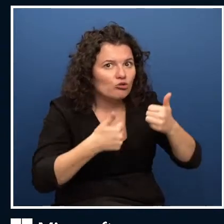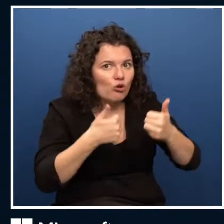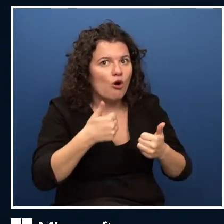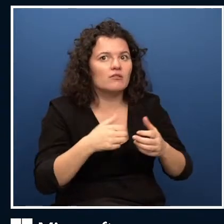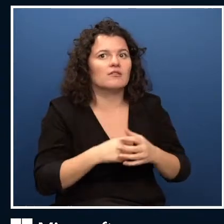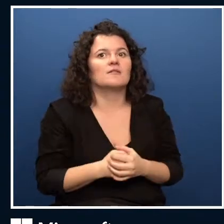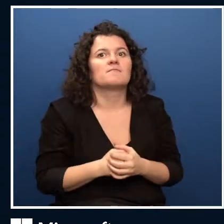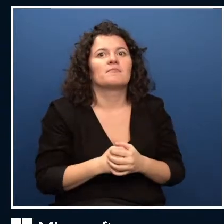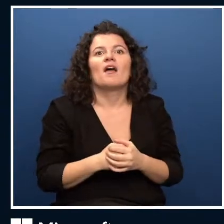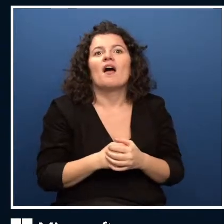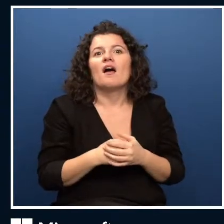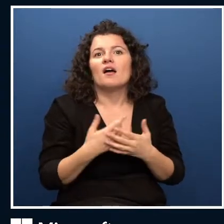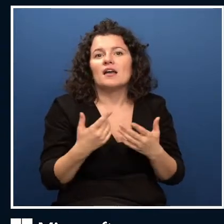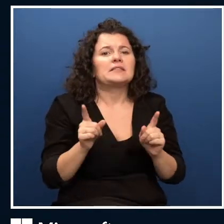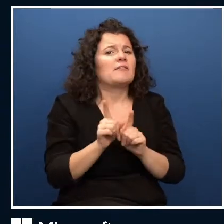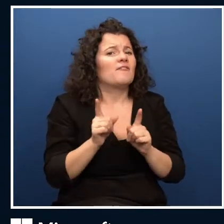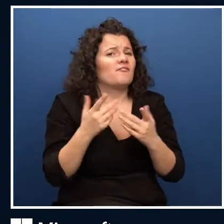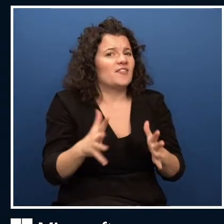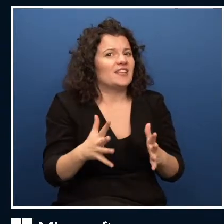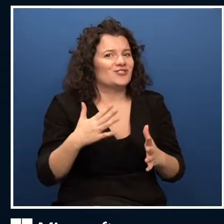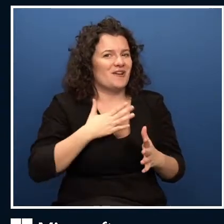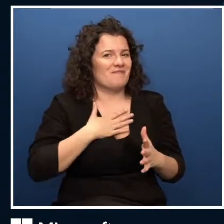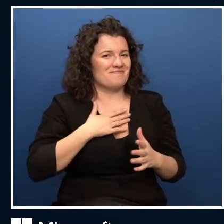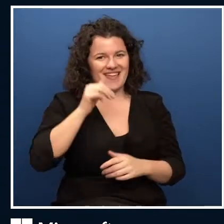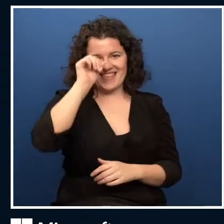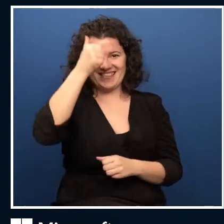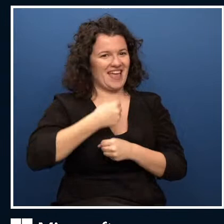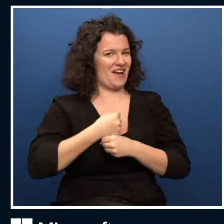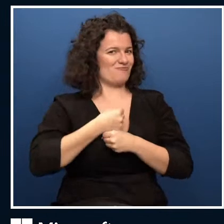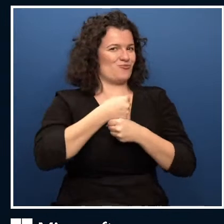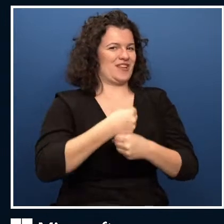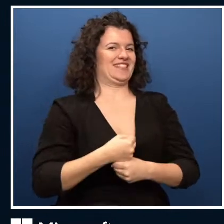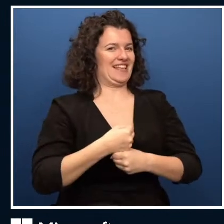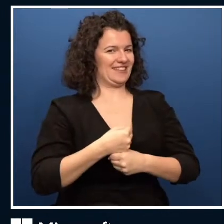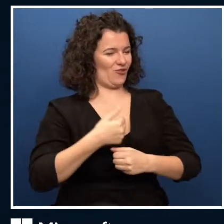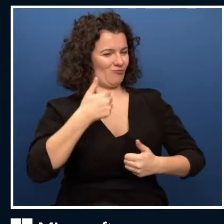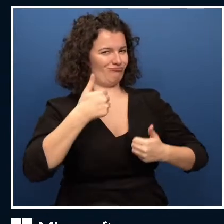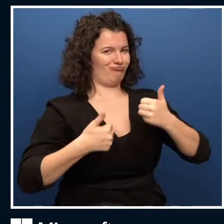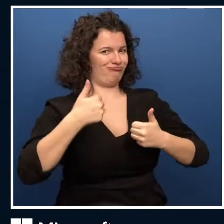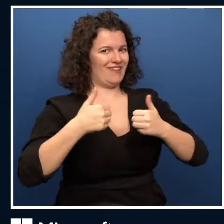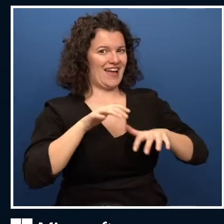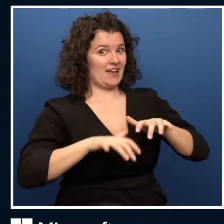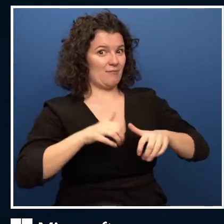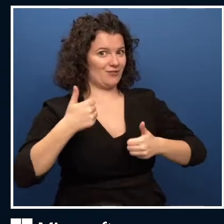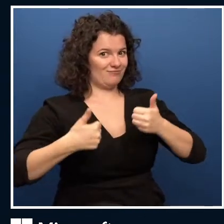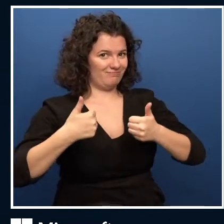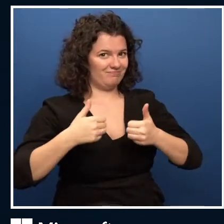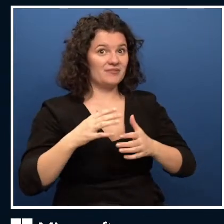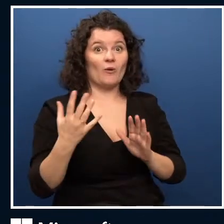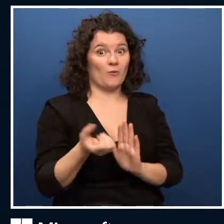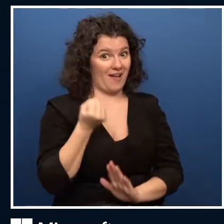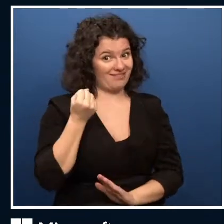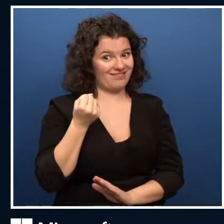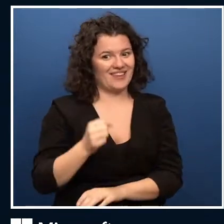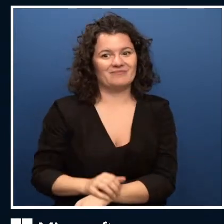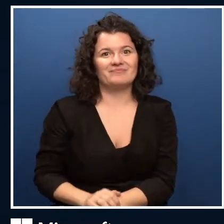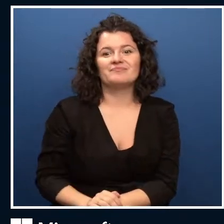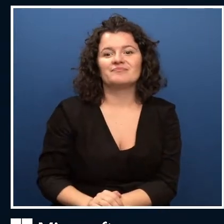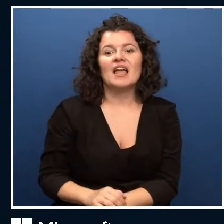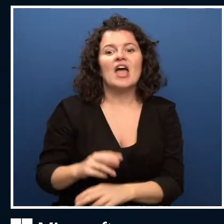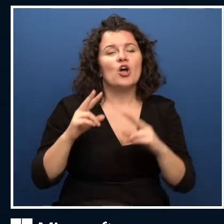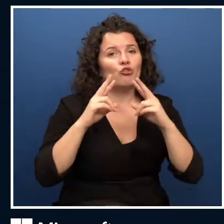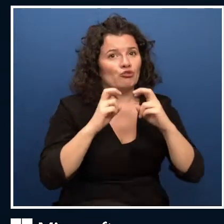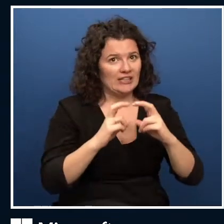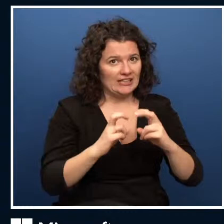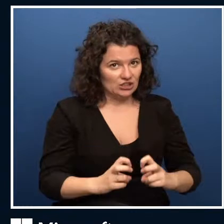represented my country in quite a few of them and even won them. I also love research and have published multiple research papers on AI